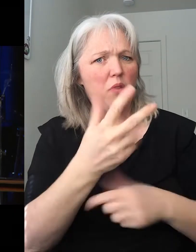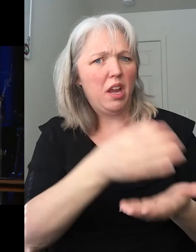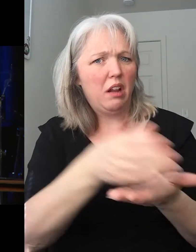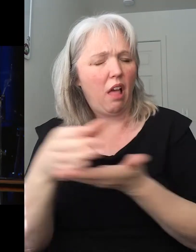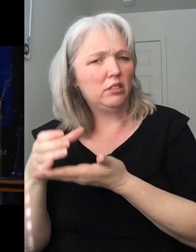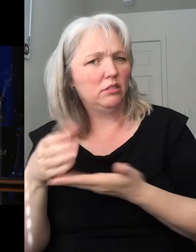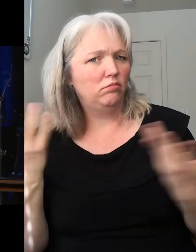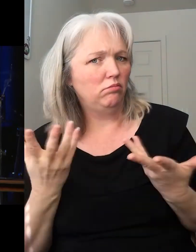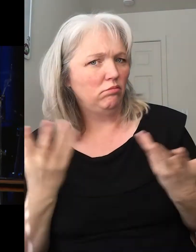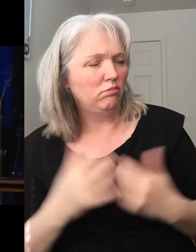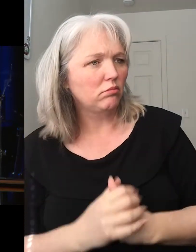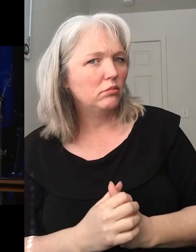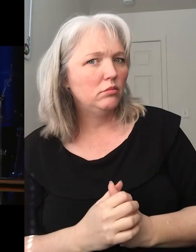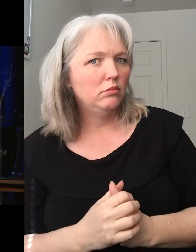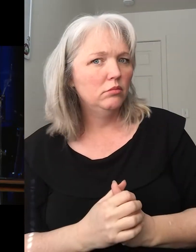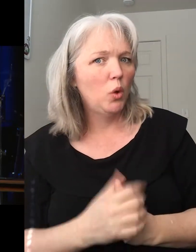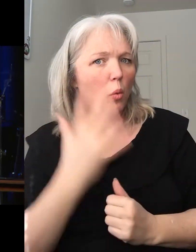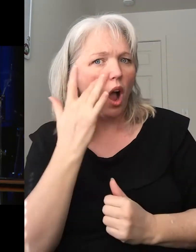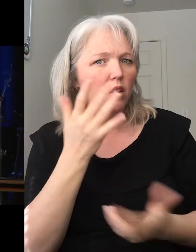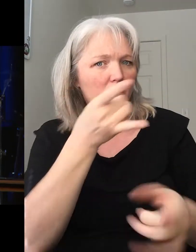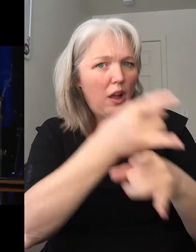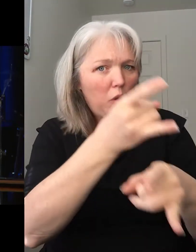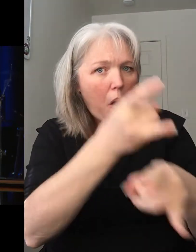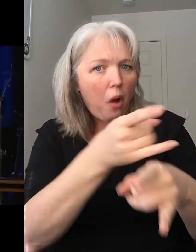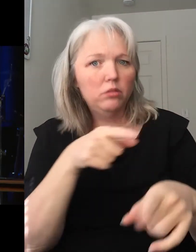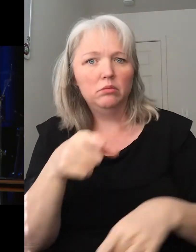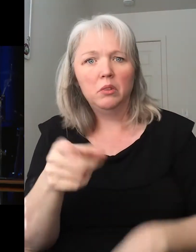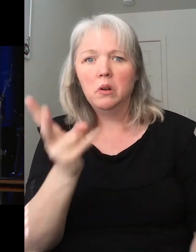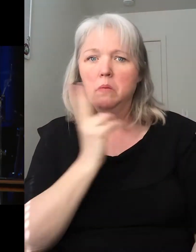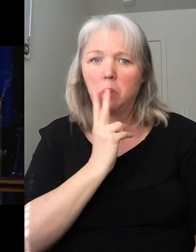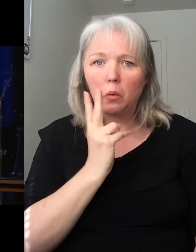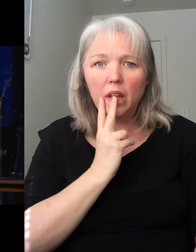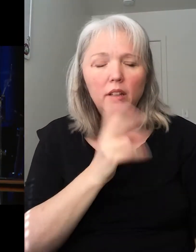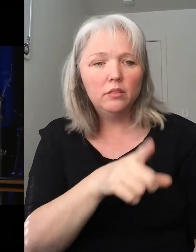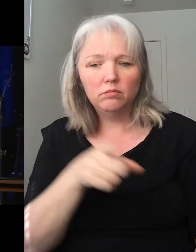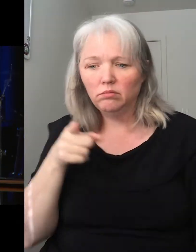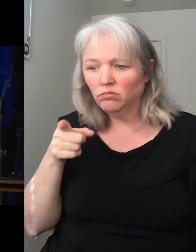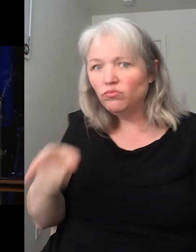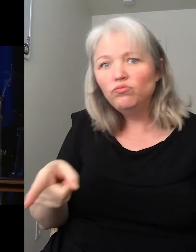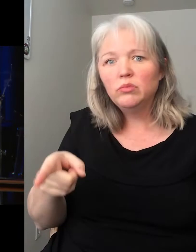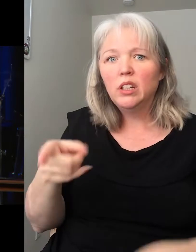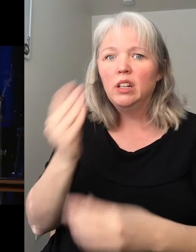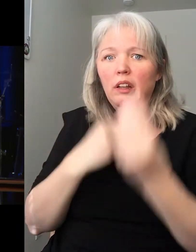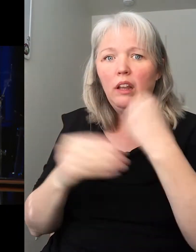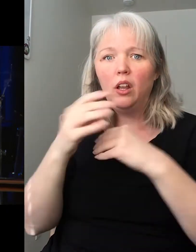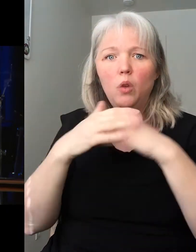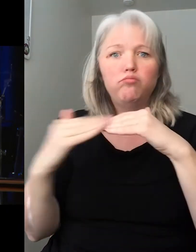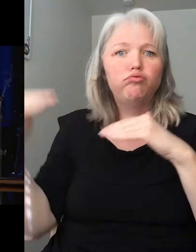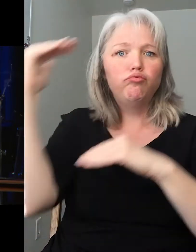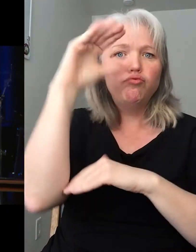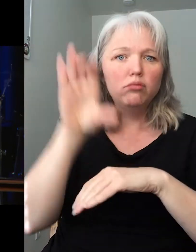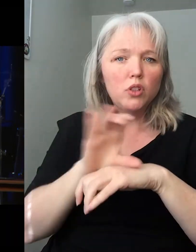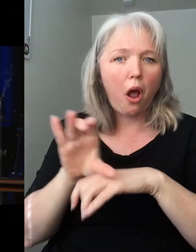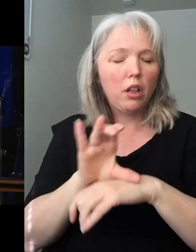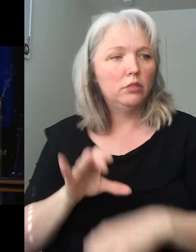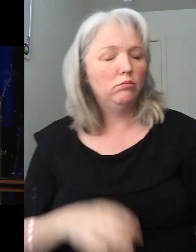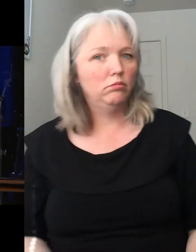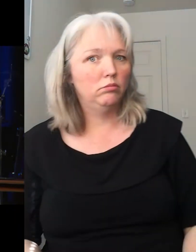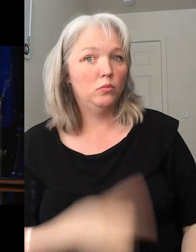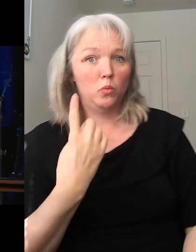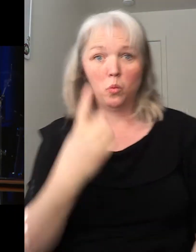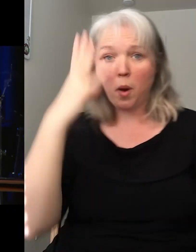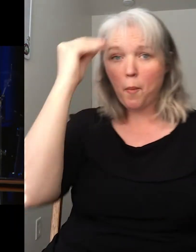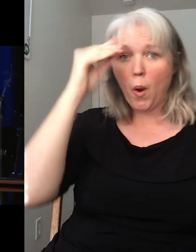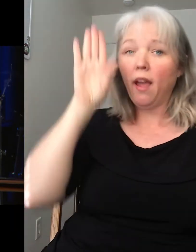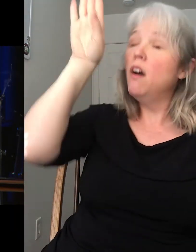three glasses. Because of alcohol, because of smoking, and because of eating too much chocolate.